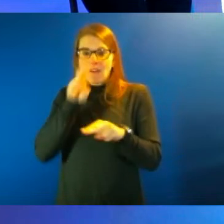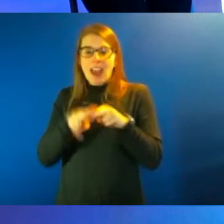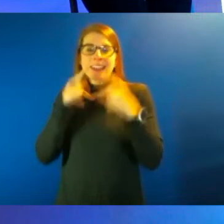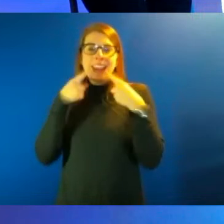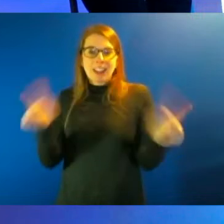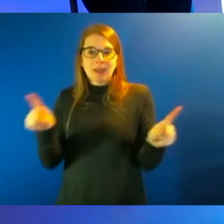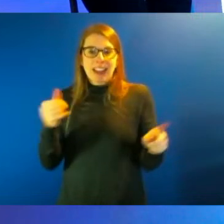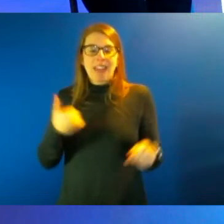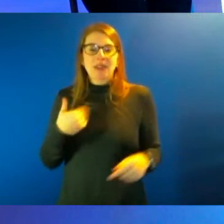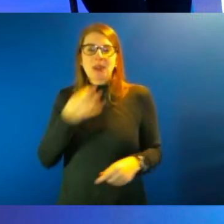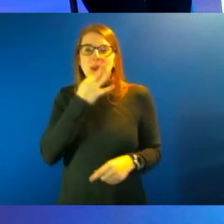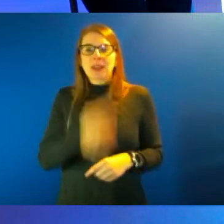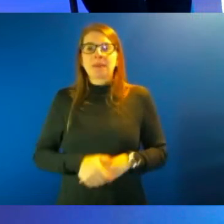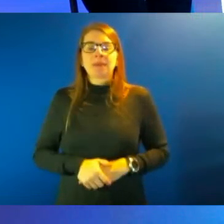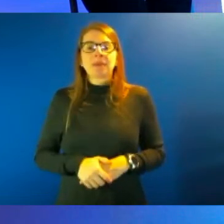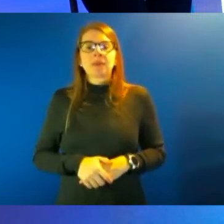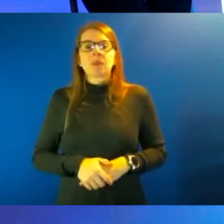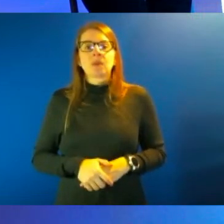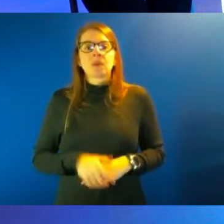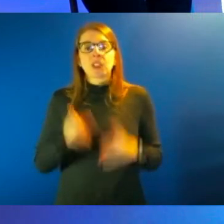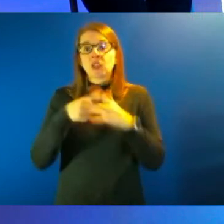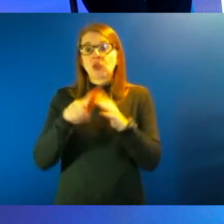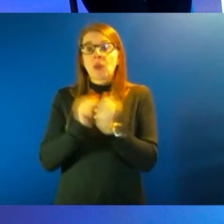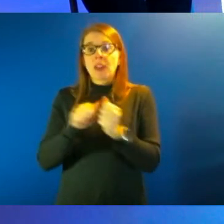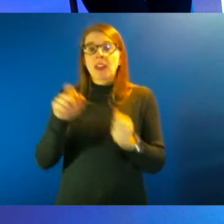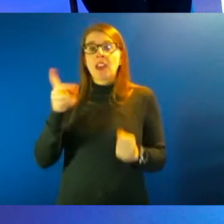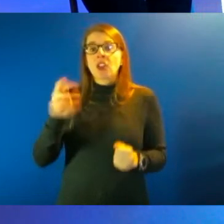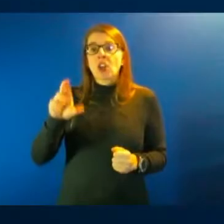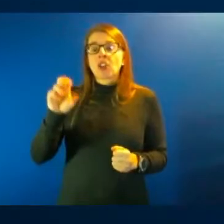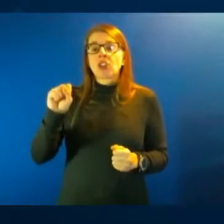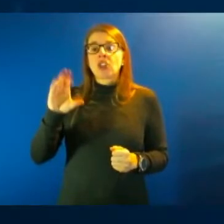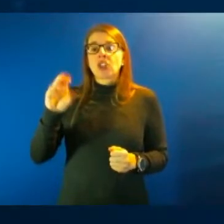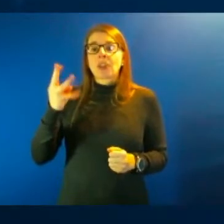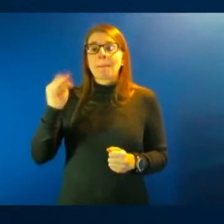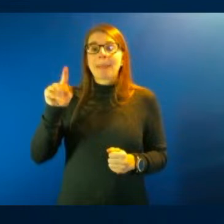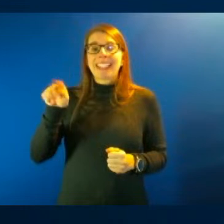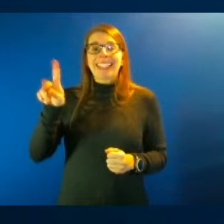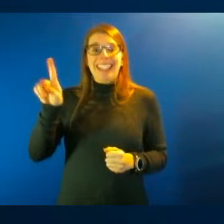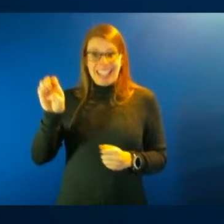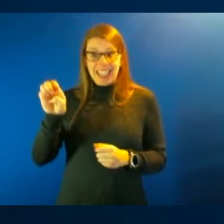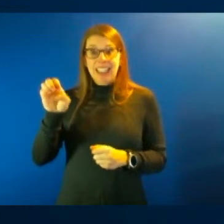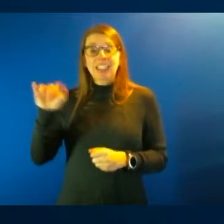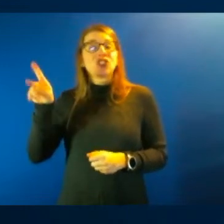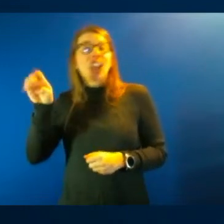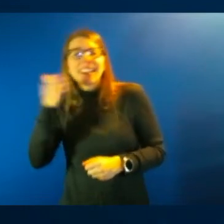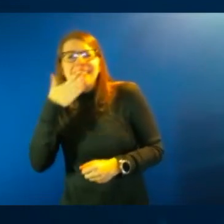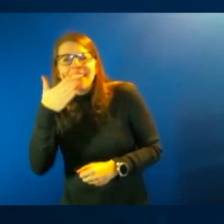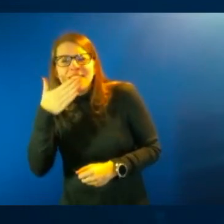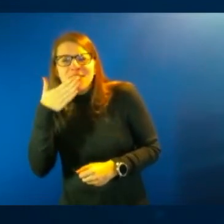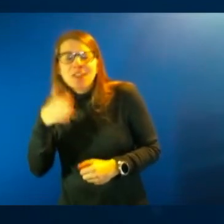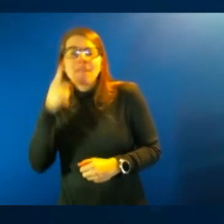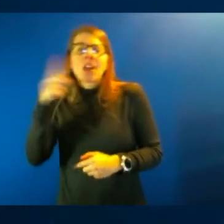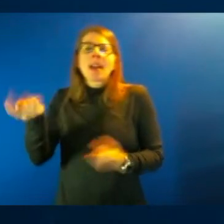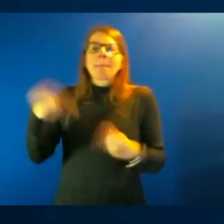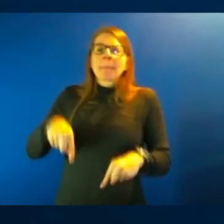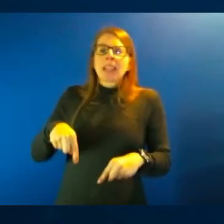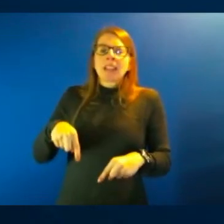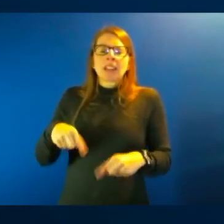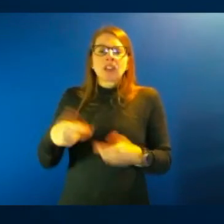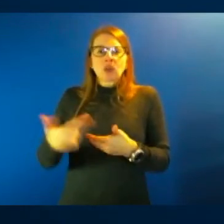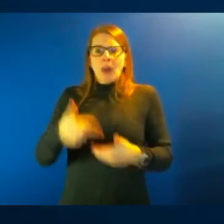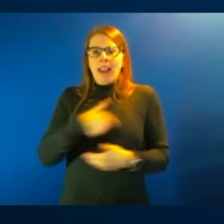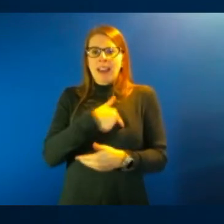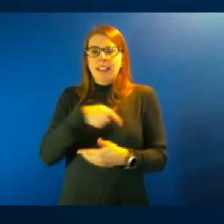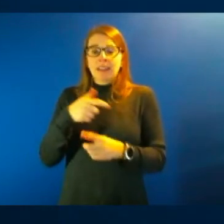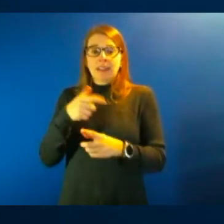us. So I want to start with Dr. Schmidtke and Jake. First of all, Jake, thank you so much for coming in today and just doing all this